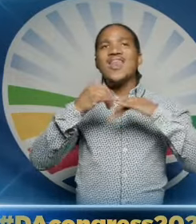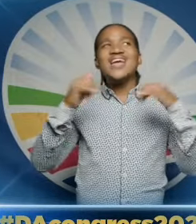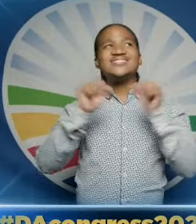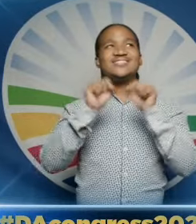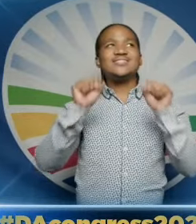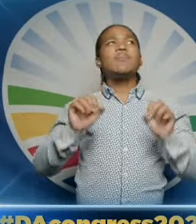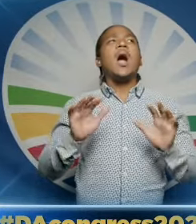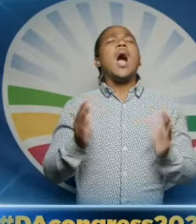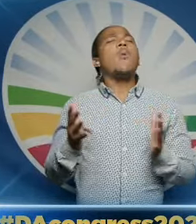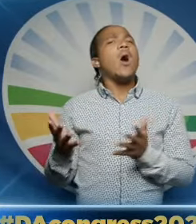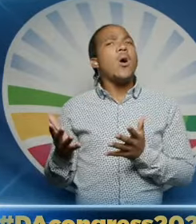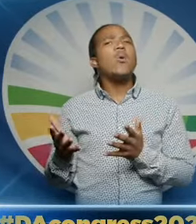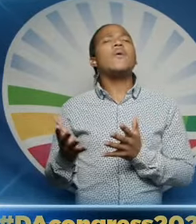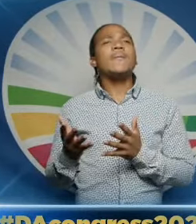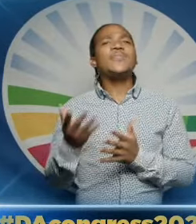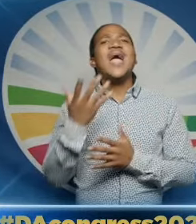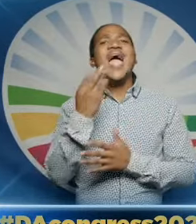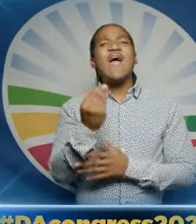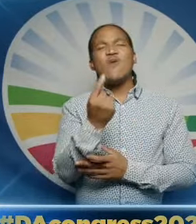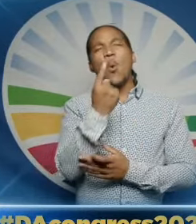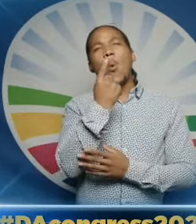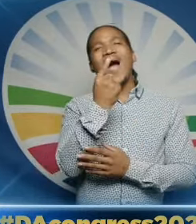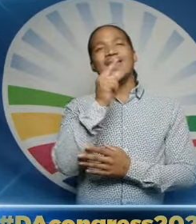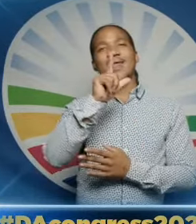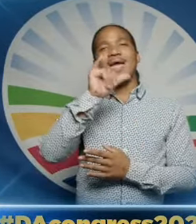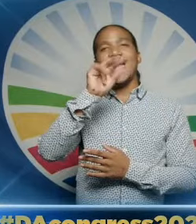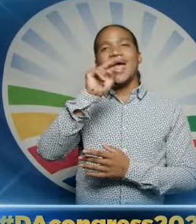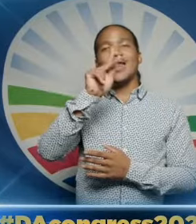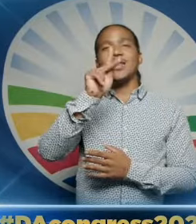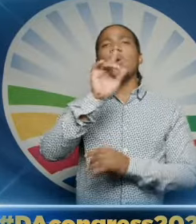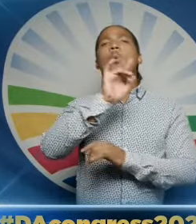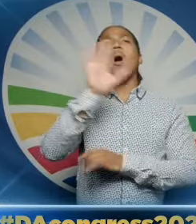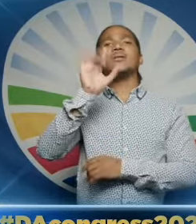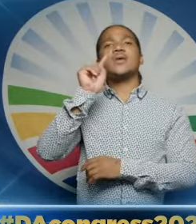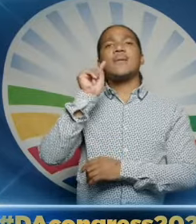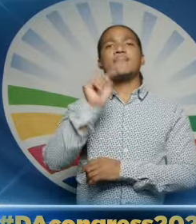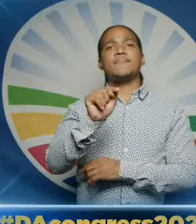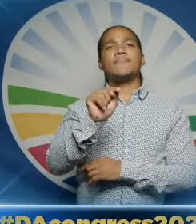do this, there is only one link to follow, and this will be the link